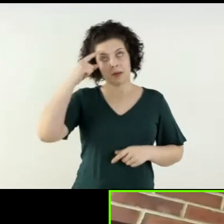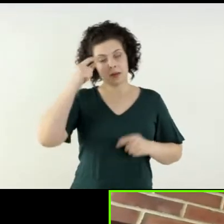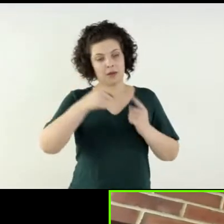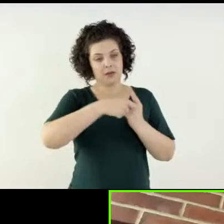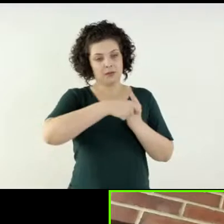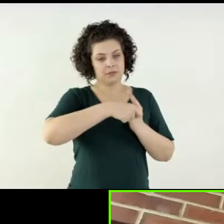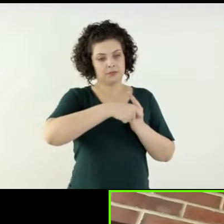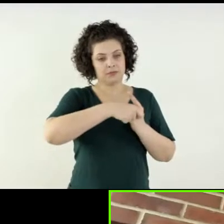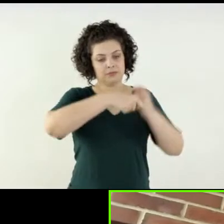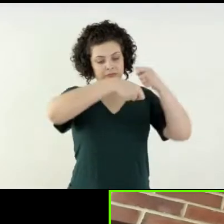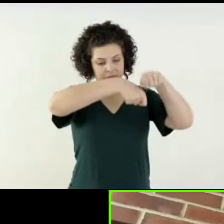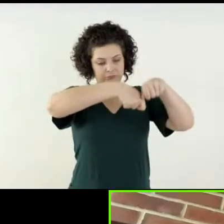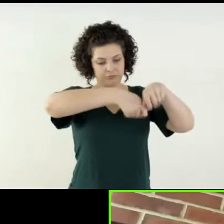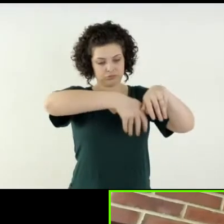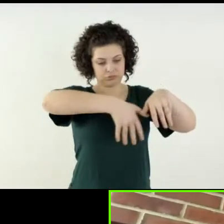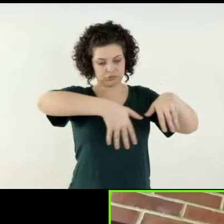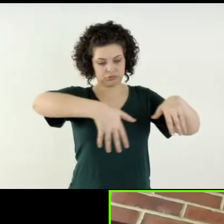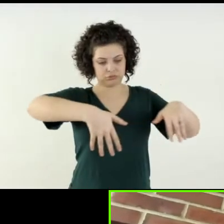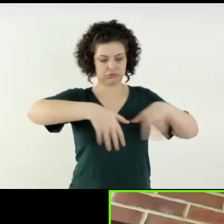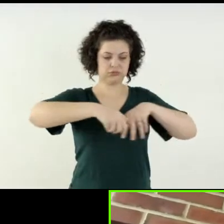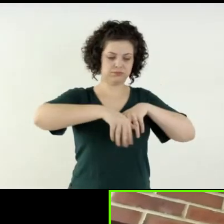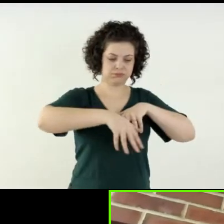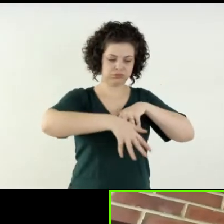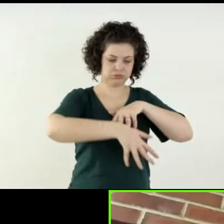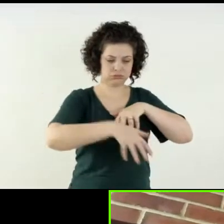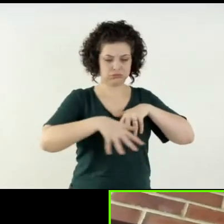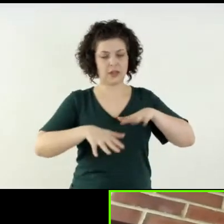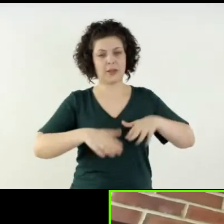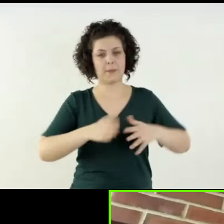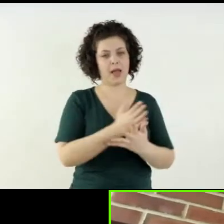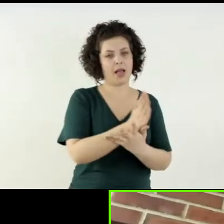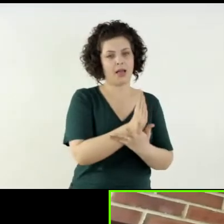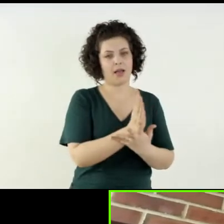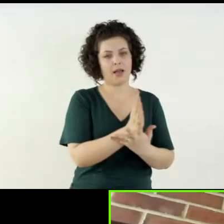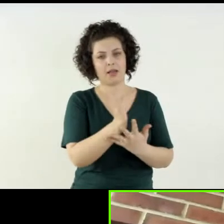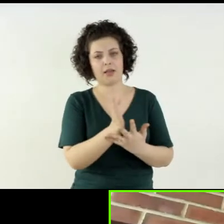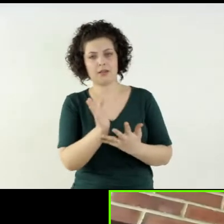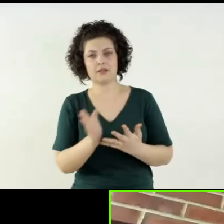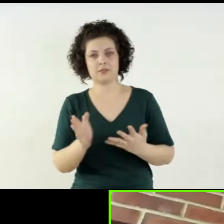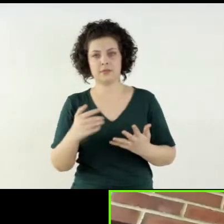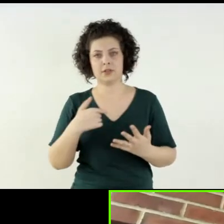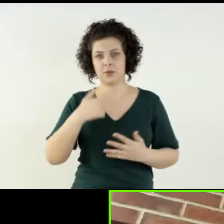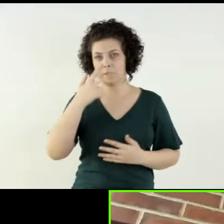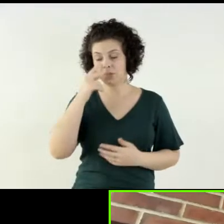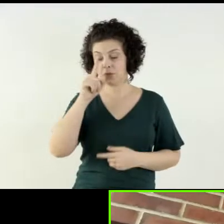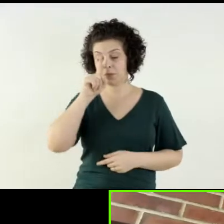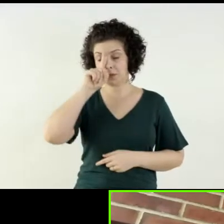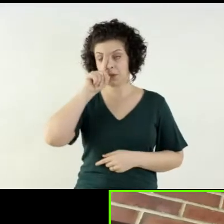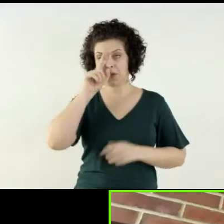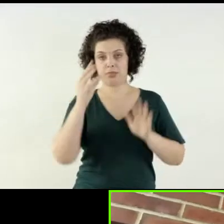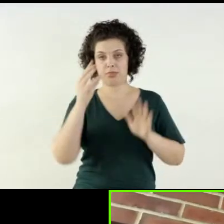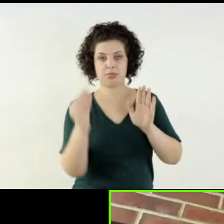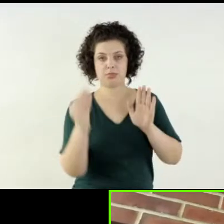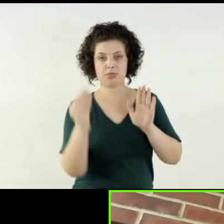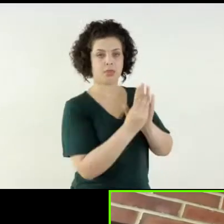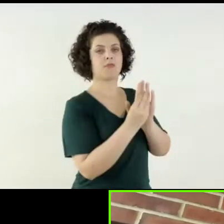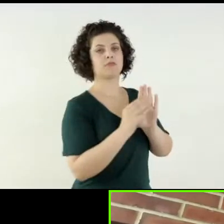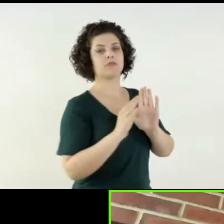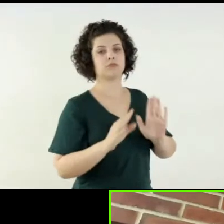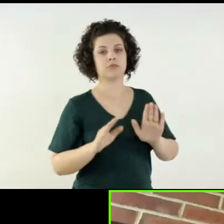it's also, I think, quite politically dangerous and threatens to dilute a movement, as with any movement, right, as